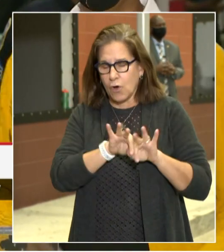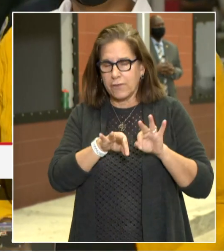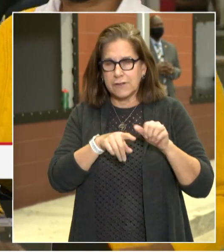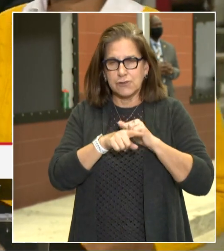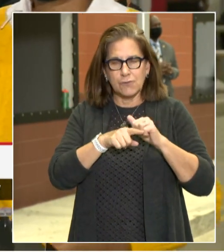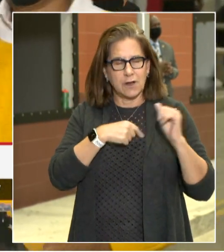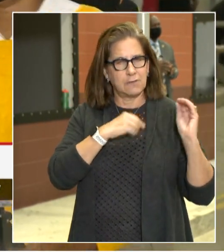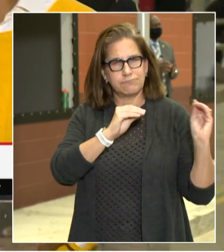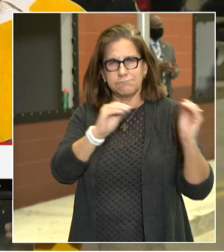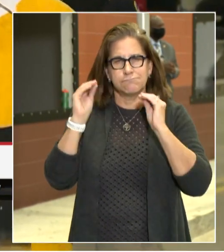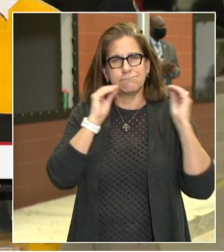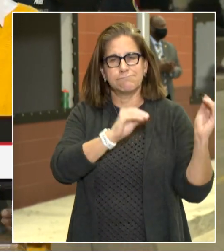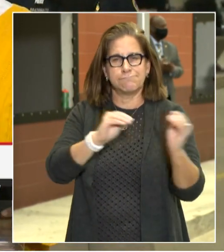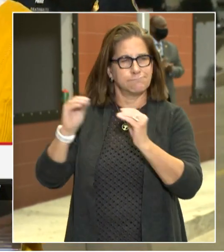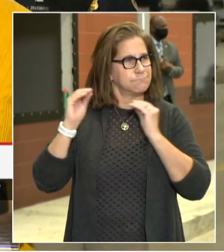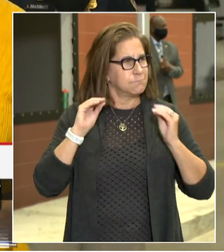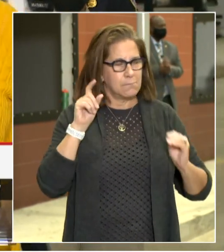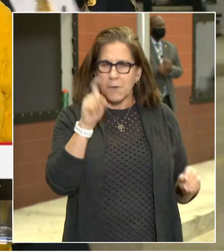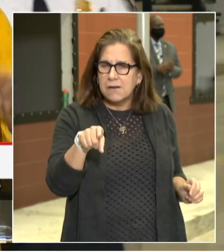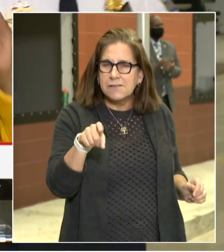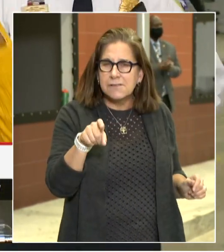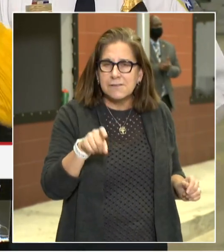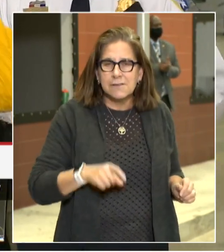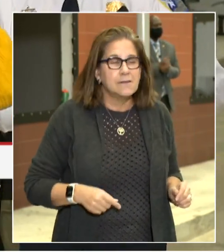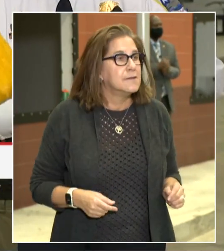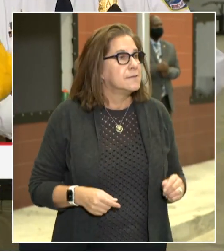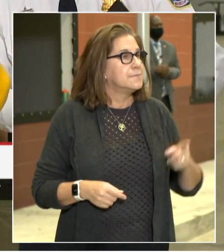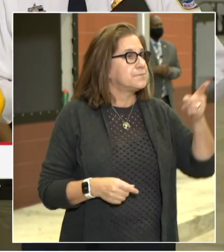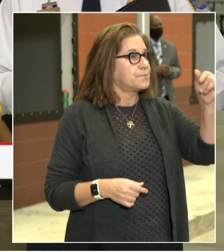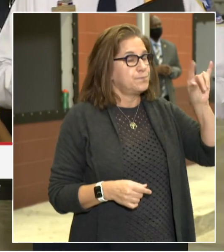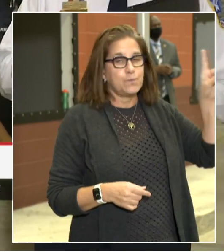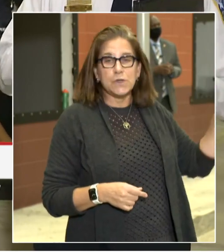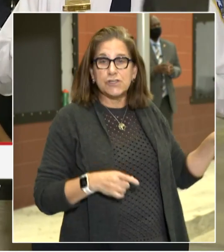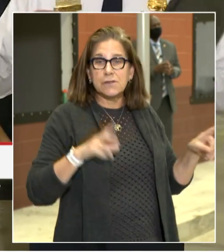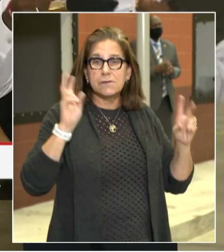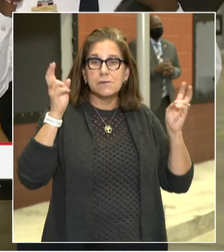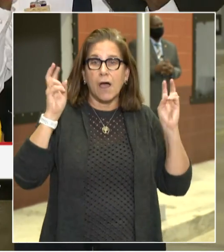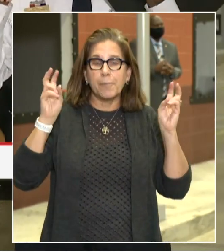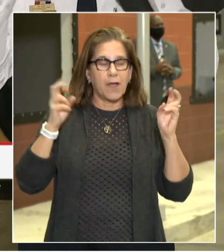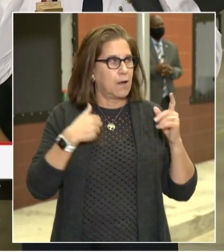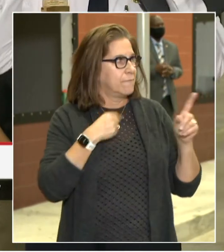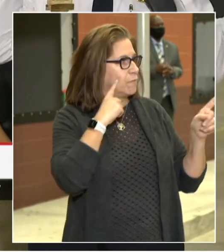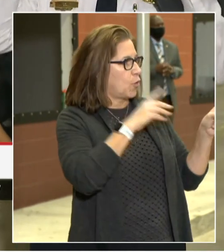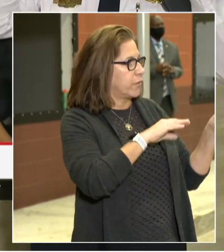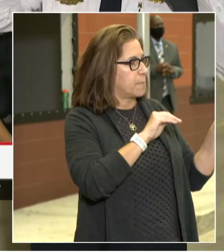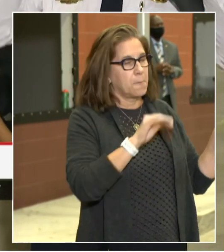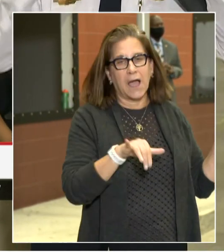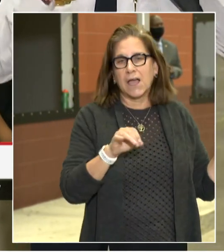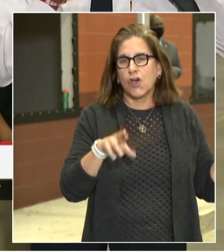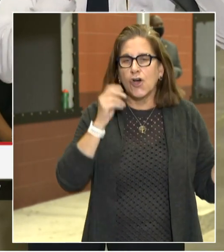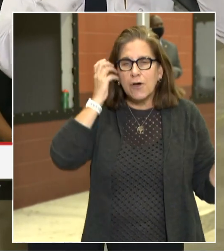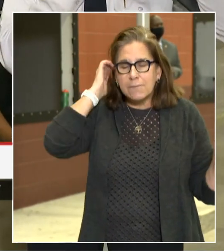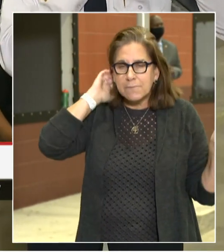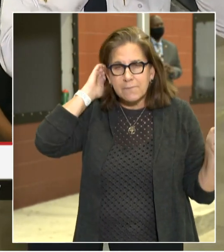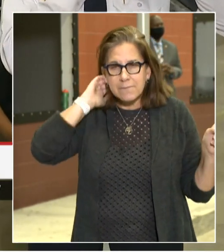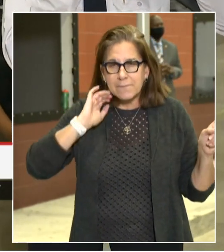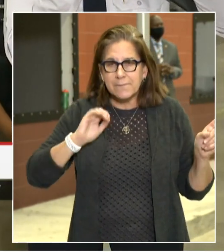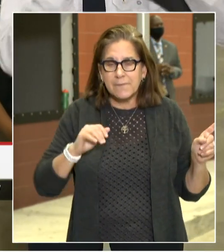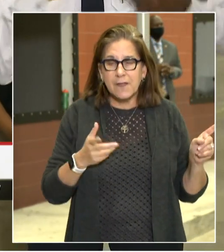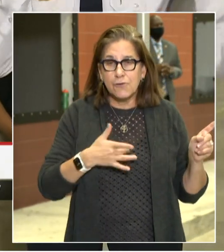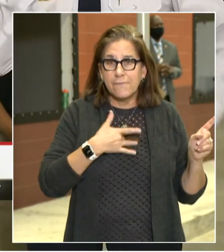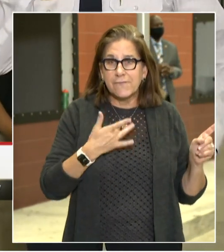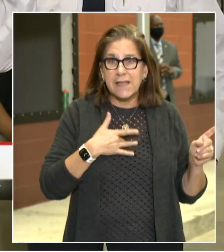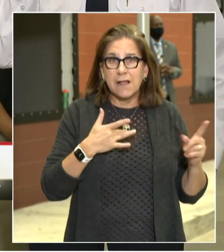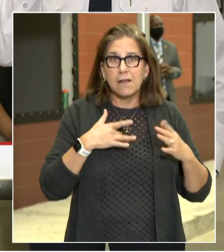on topic on this, what do you hope the community takes after hearing about this training, given what, you